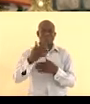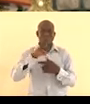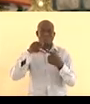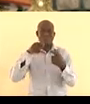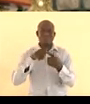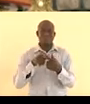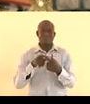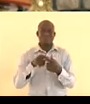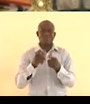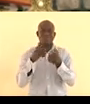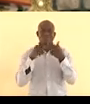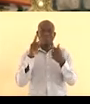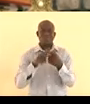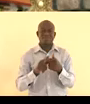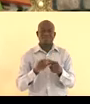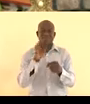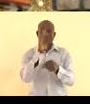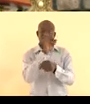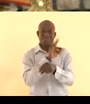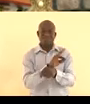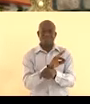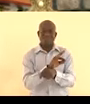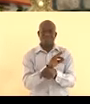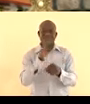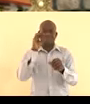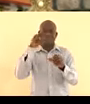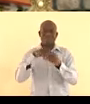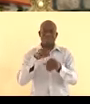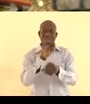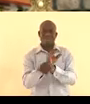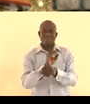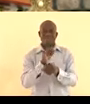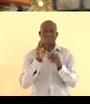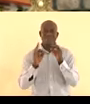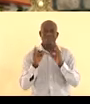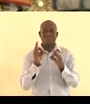Next, when it comes to functions in church, if you have the gift of